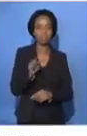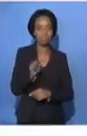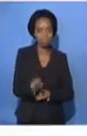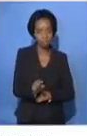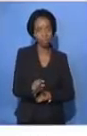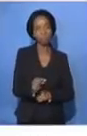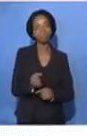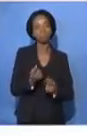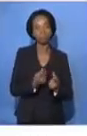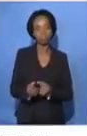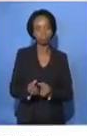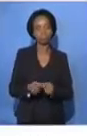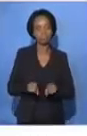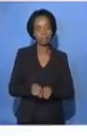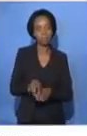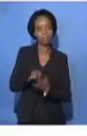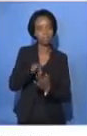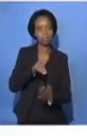Recommendations.